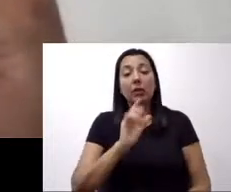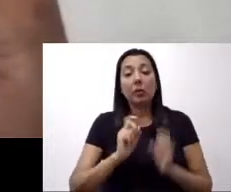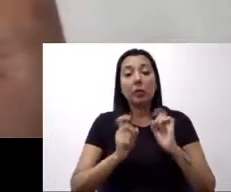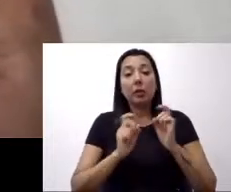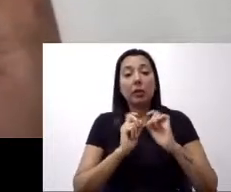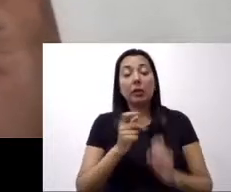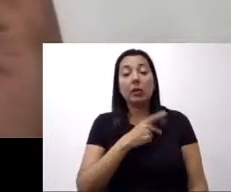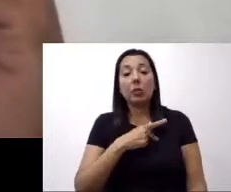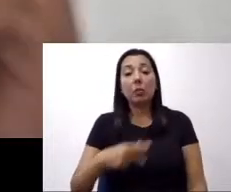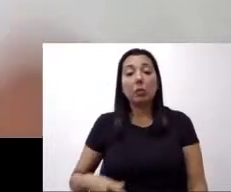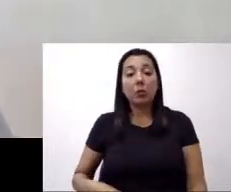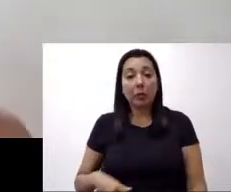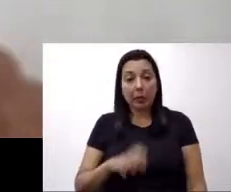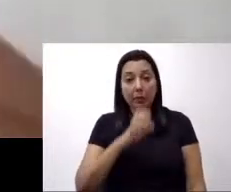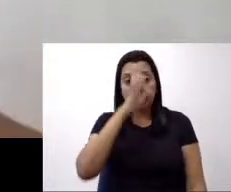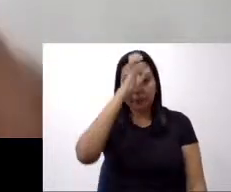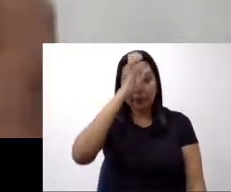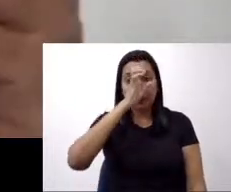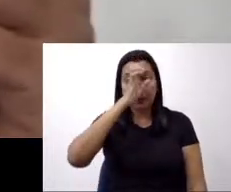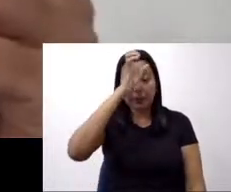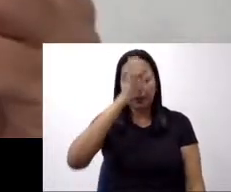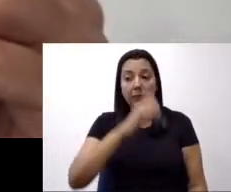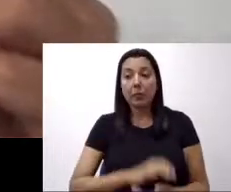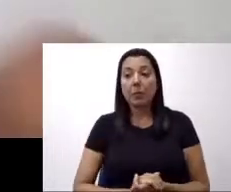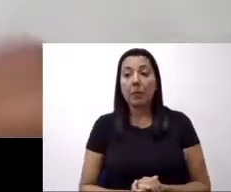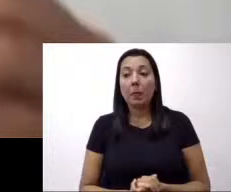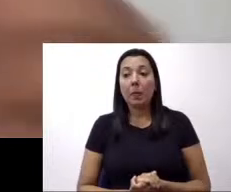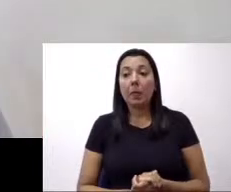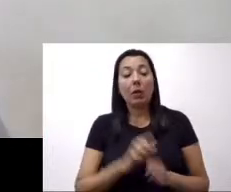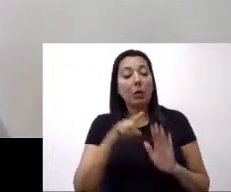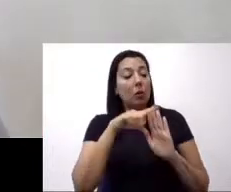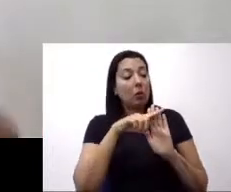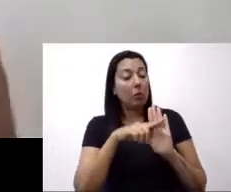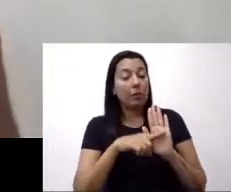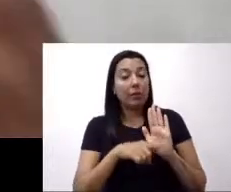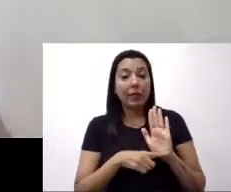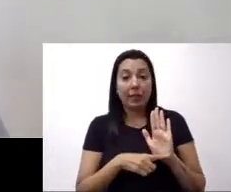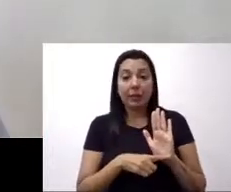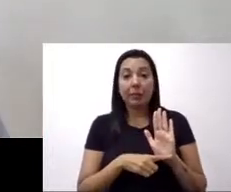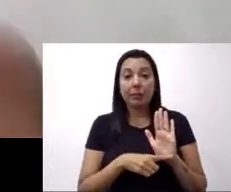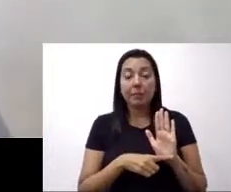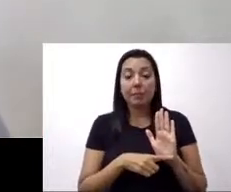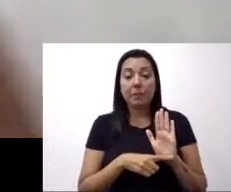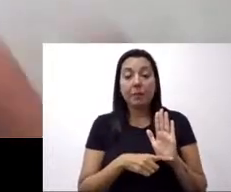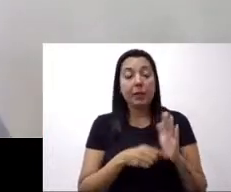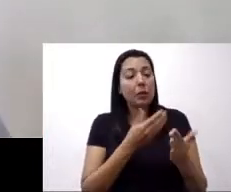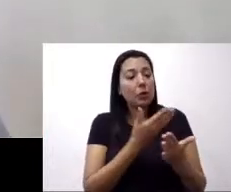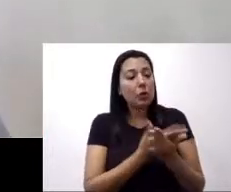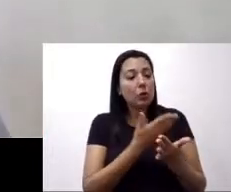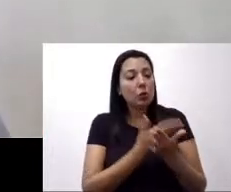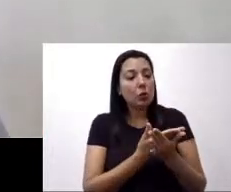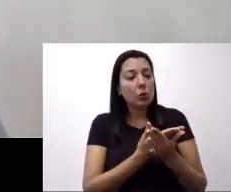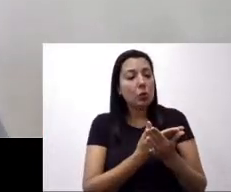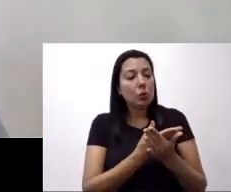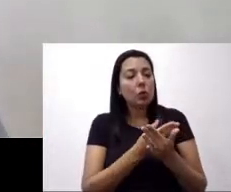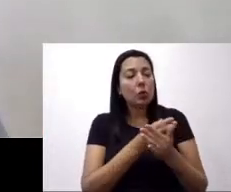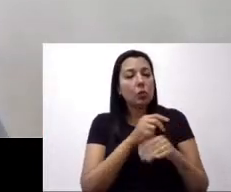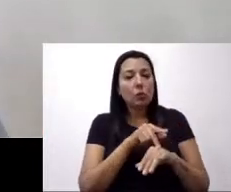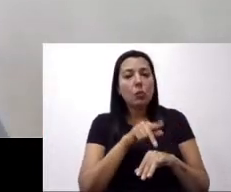The program of graduate studies in public policy and